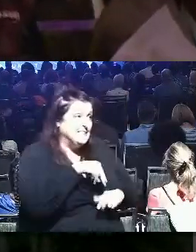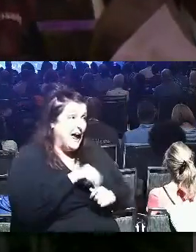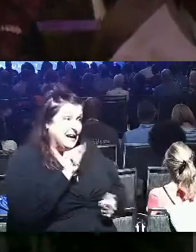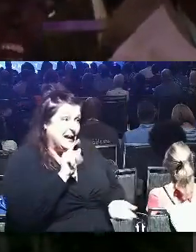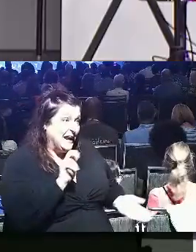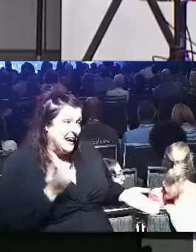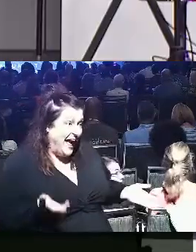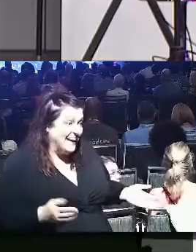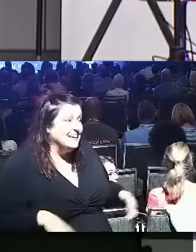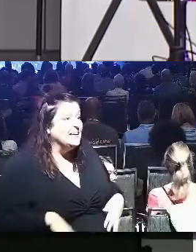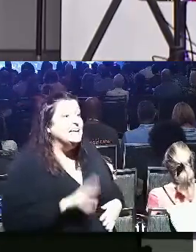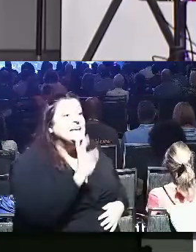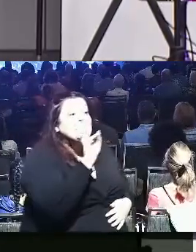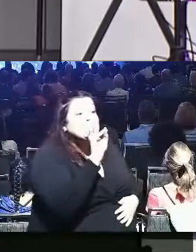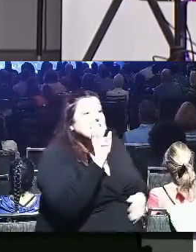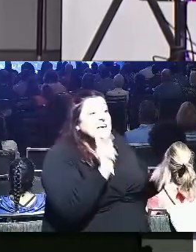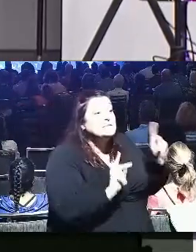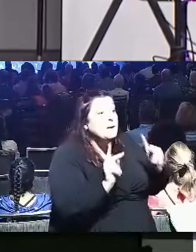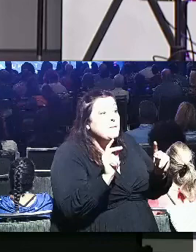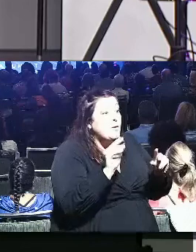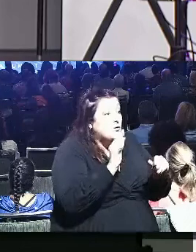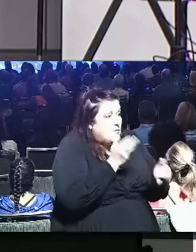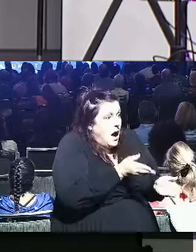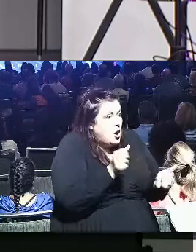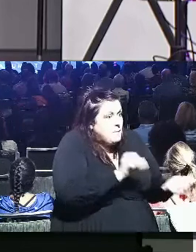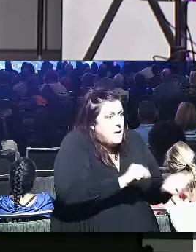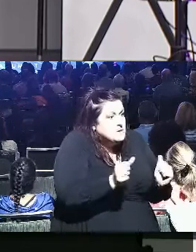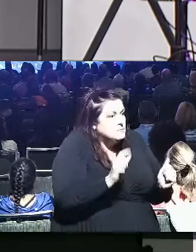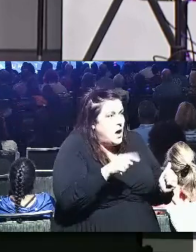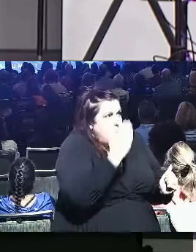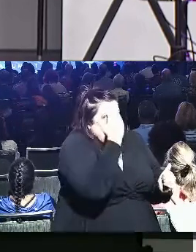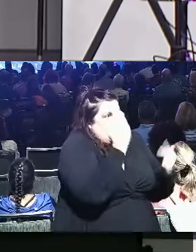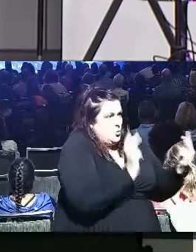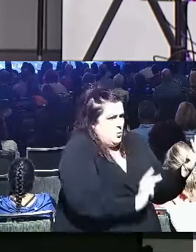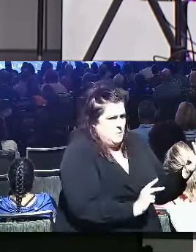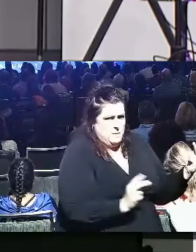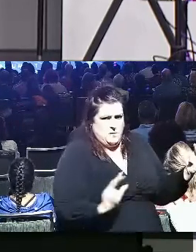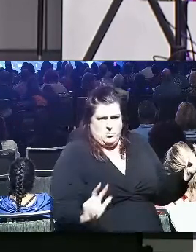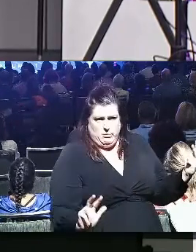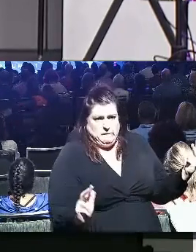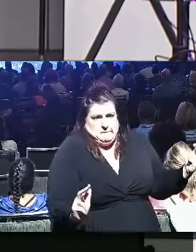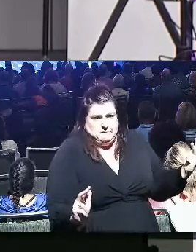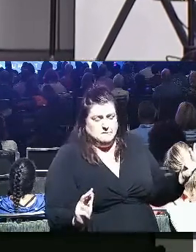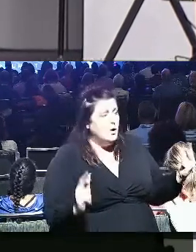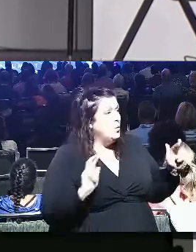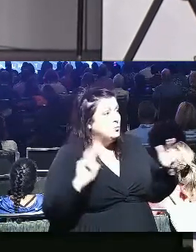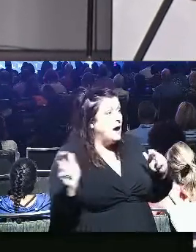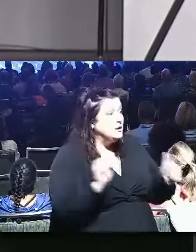our baptism, and we only knew 3 of them because we were just ready to go.